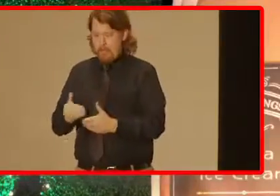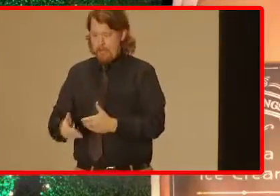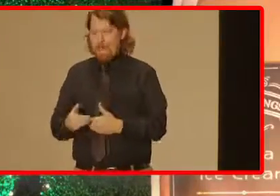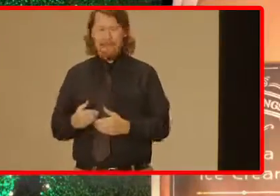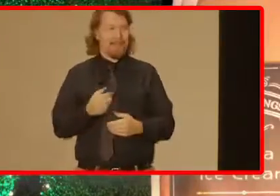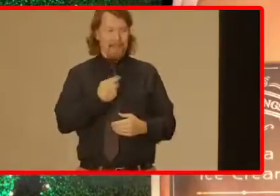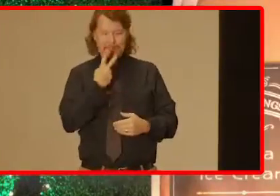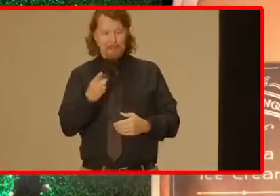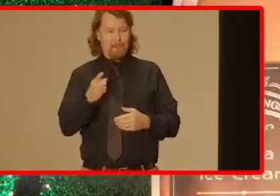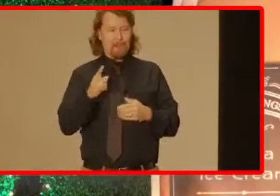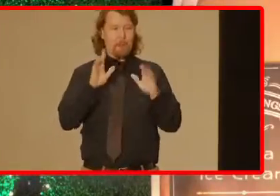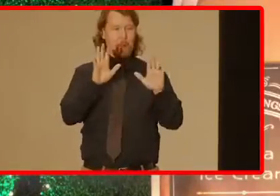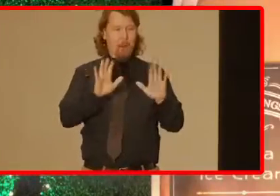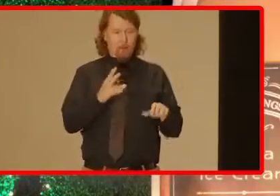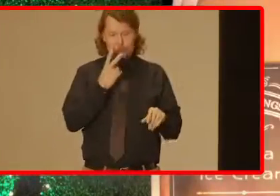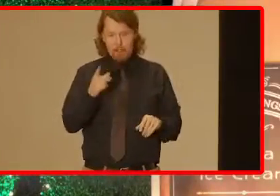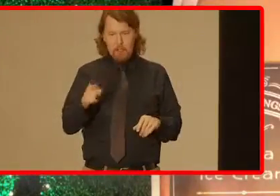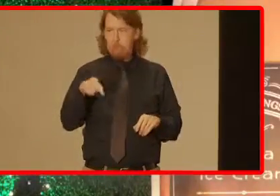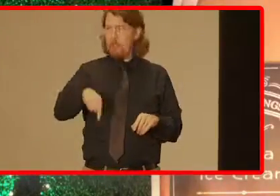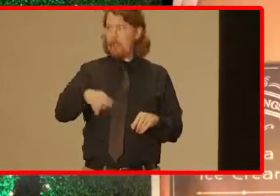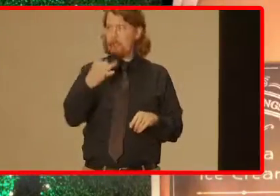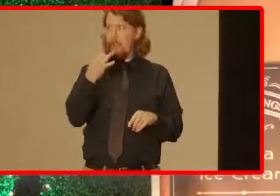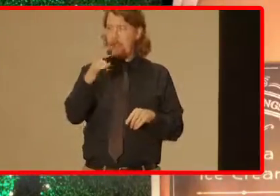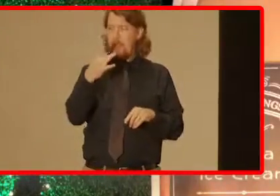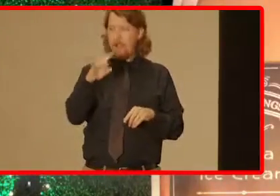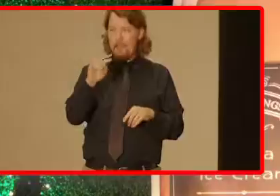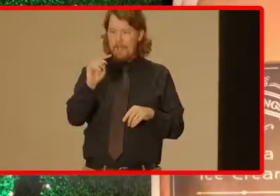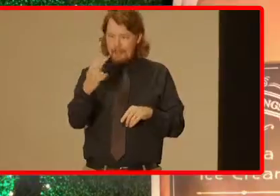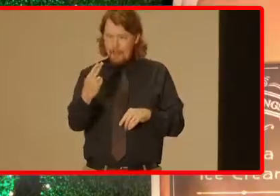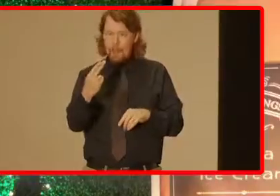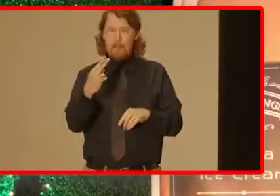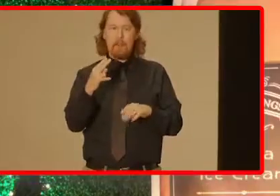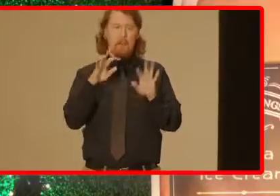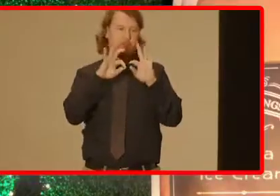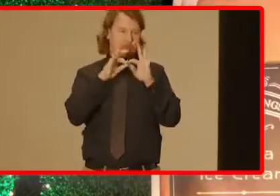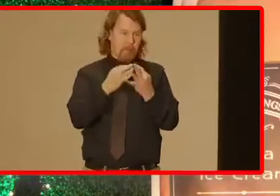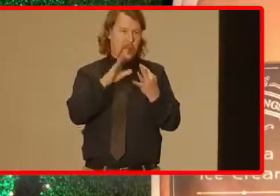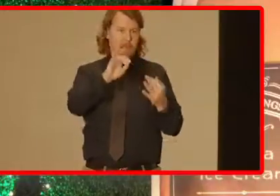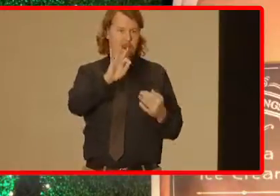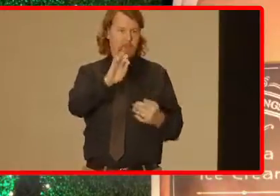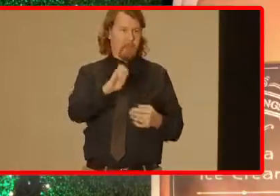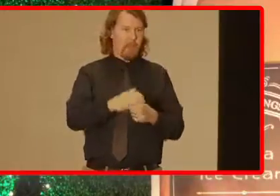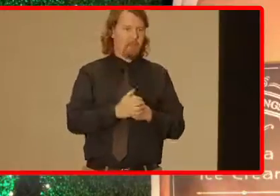you. This is my 18th Family Cafe.